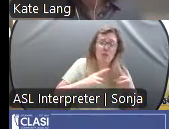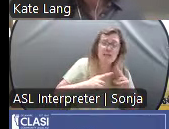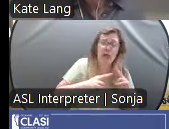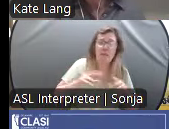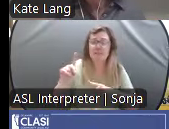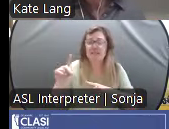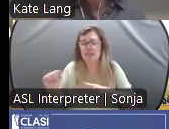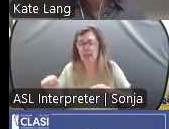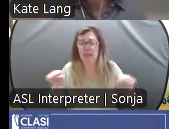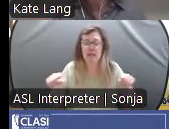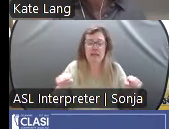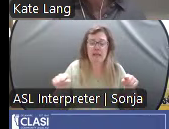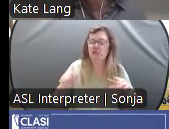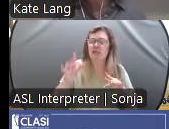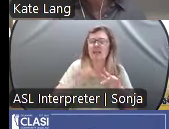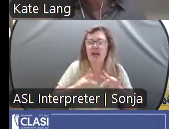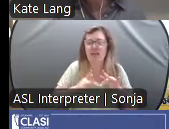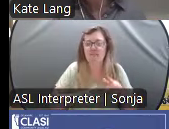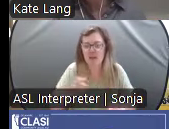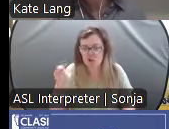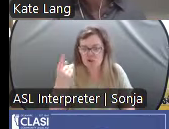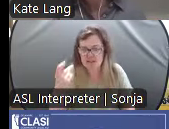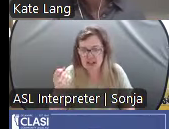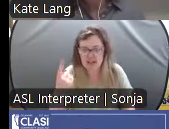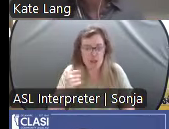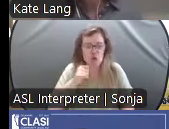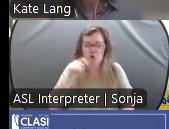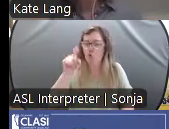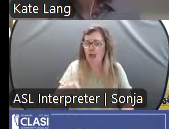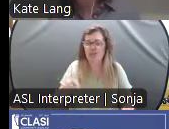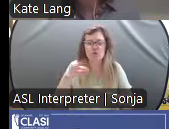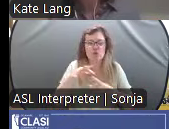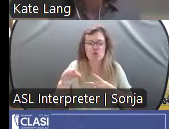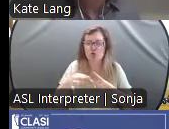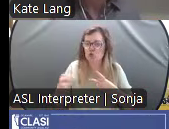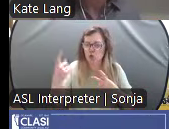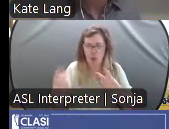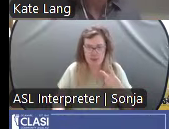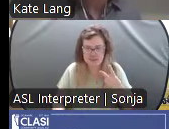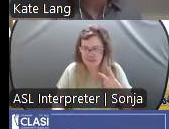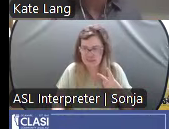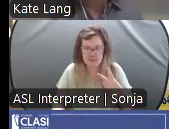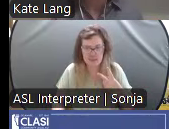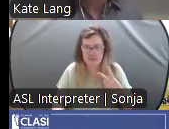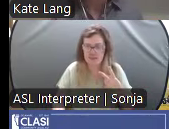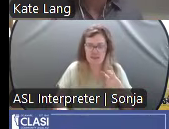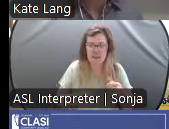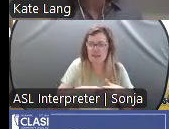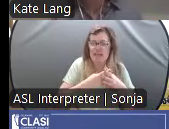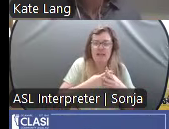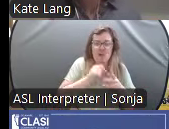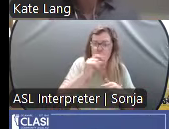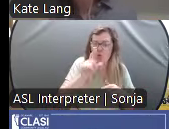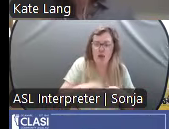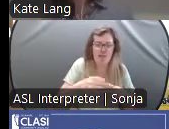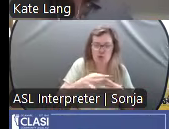just generally, there is a lack of understanding that you don't have to choose one or the other at the front end. And that's